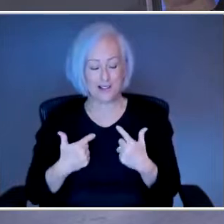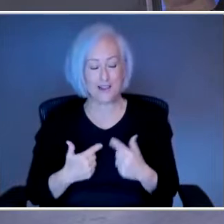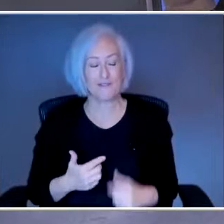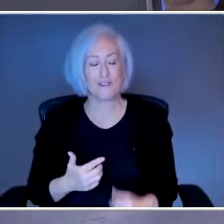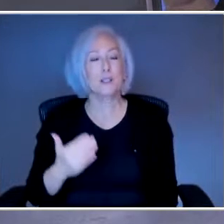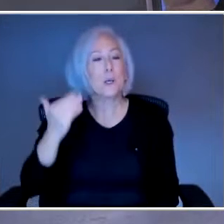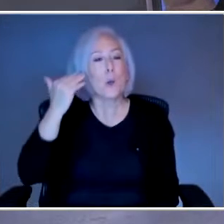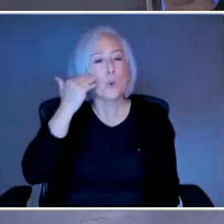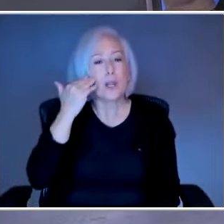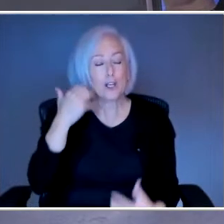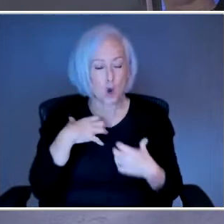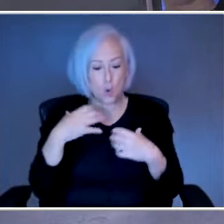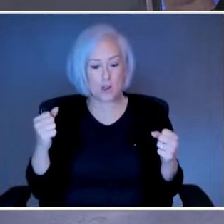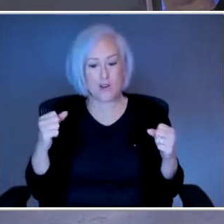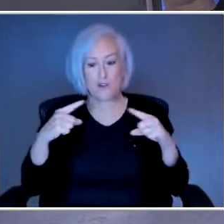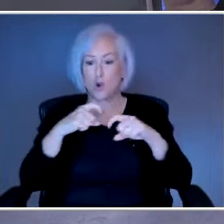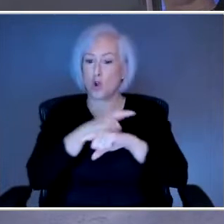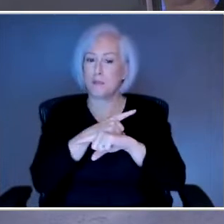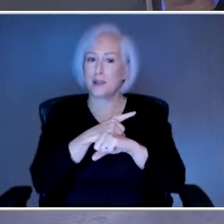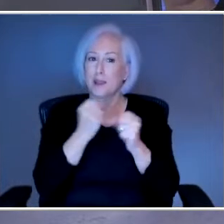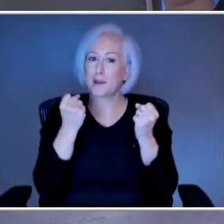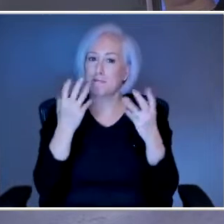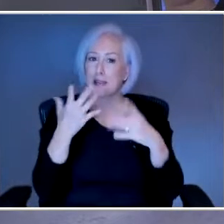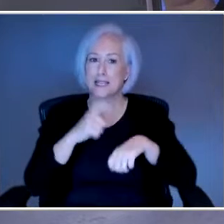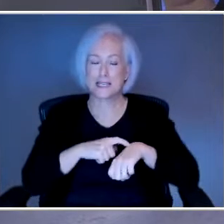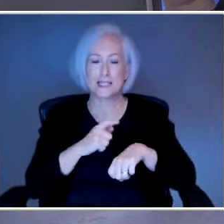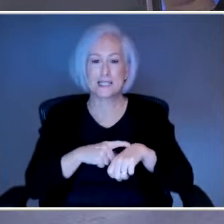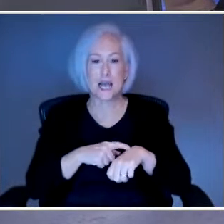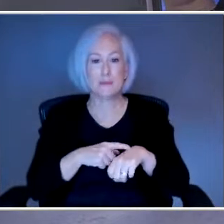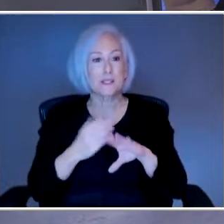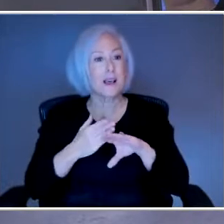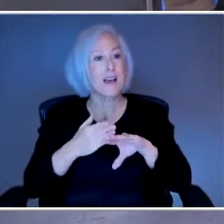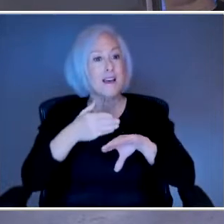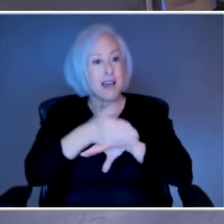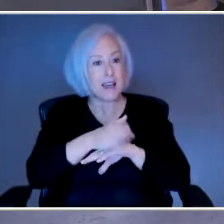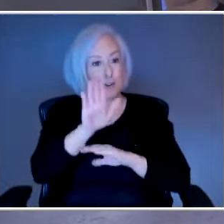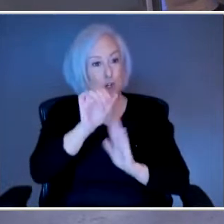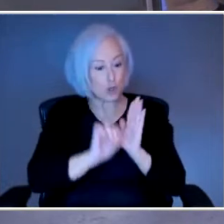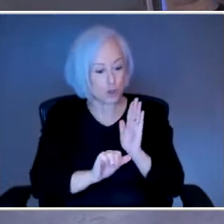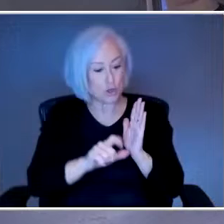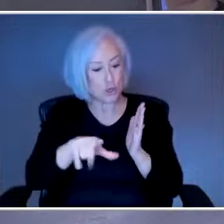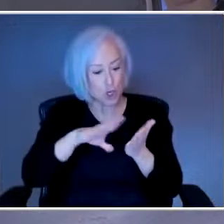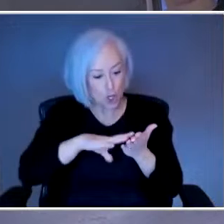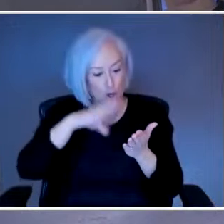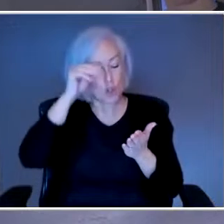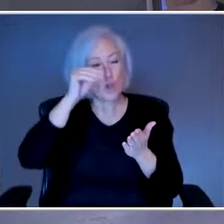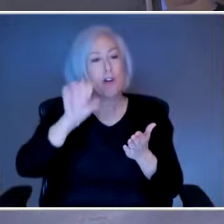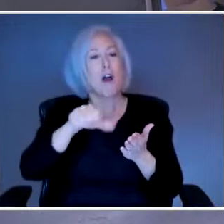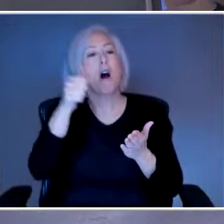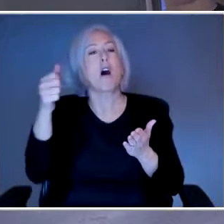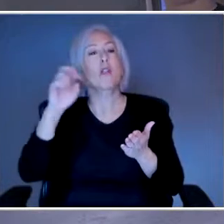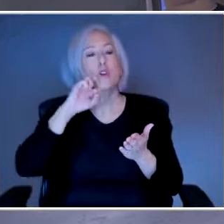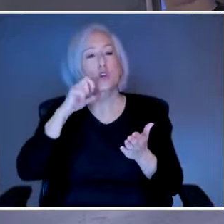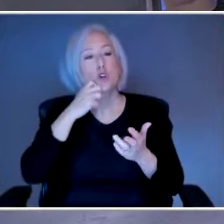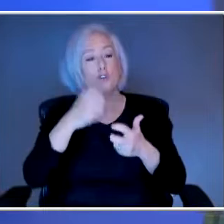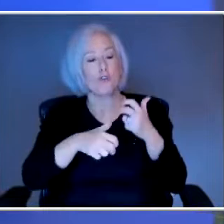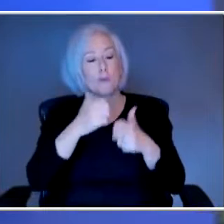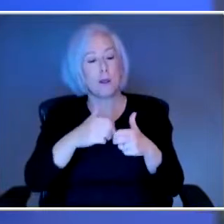Lauren, after your surgery, you found out that you had some other nerve problems. How are your hands doing today? Tell us about those issues.